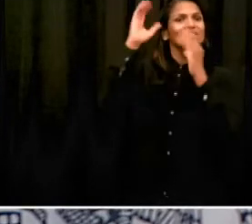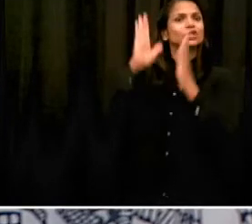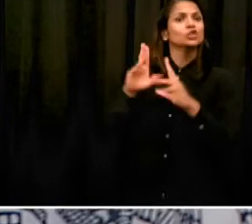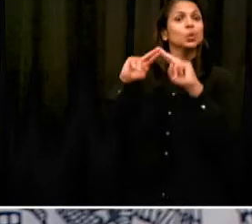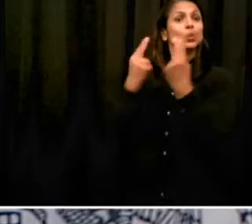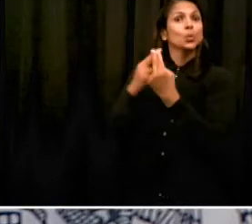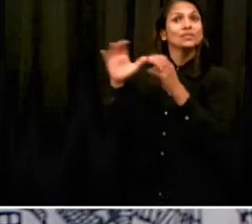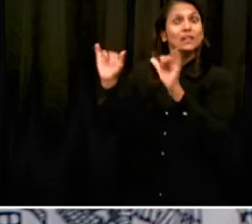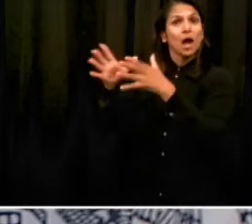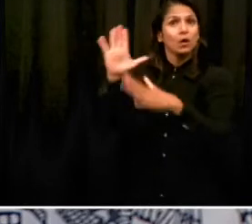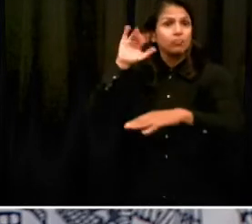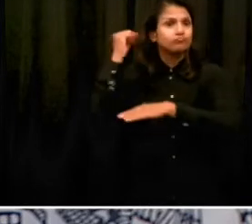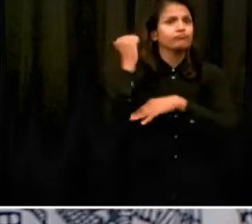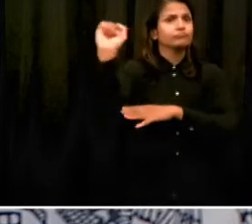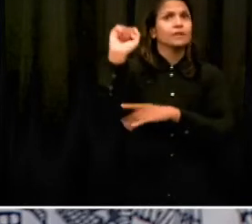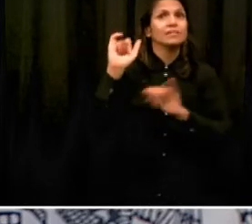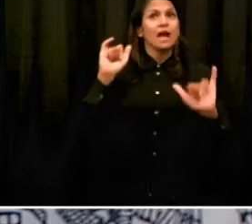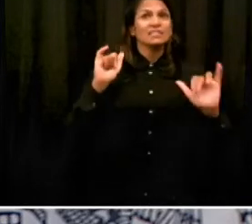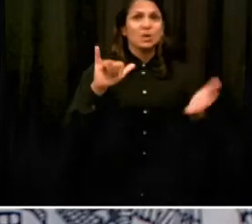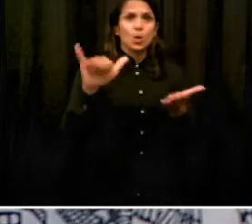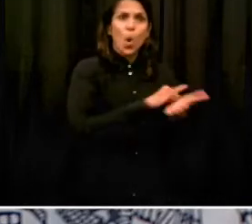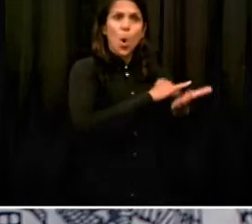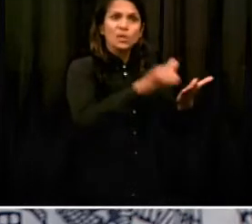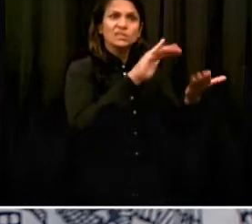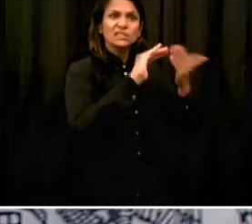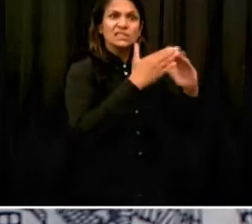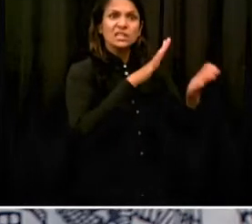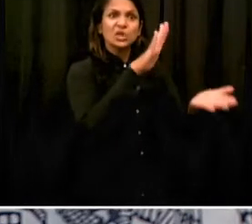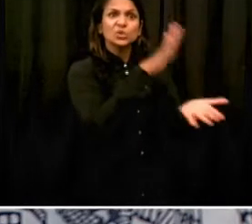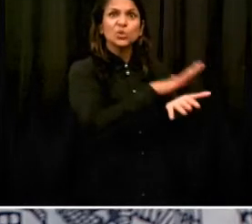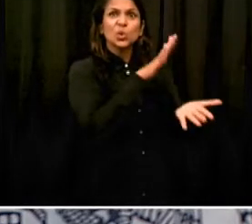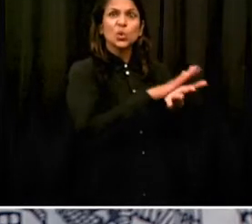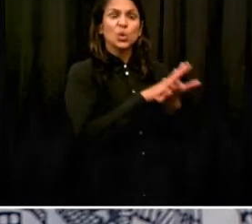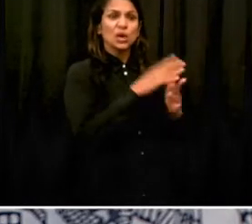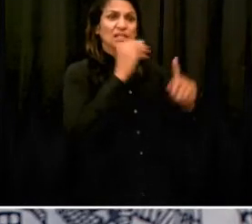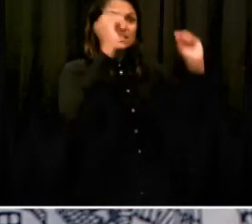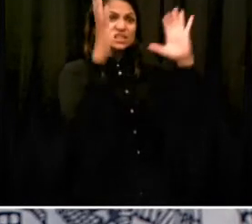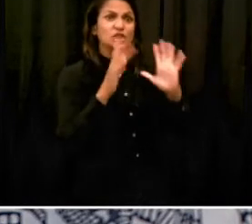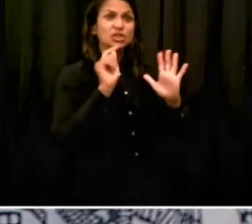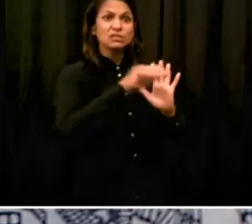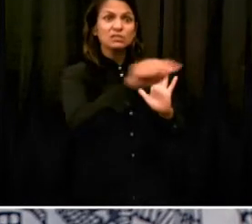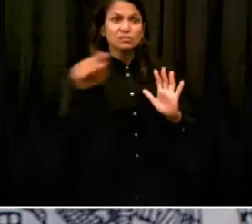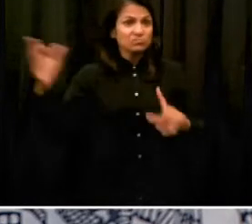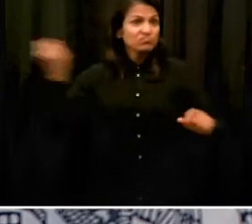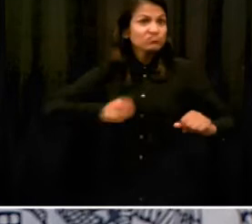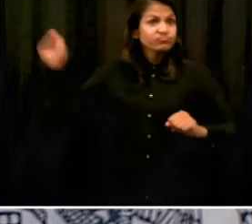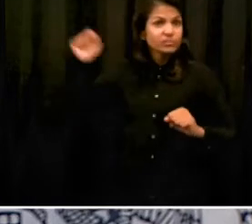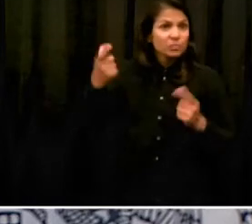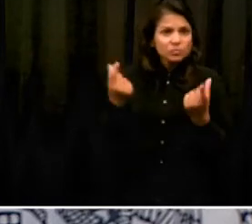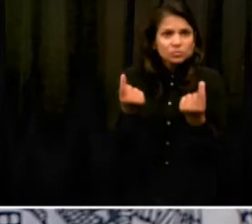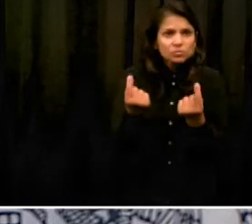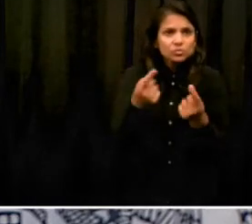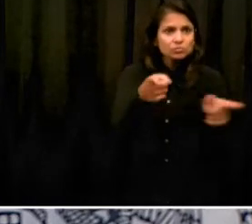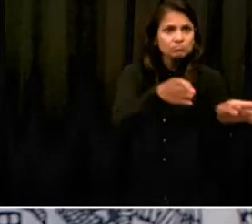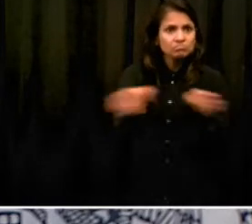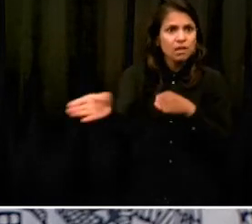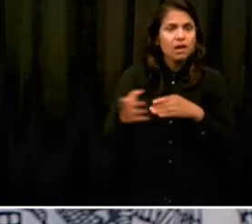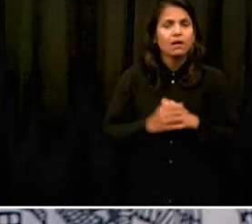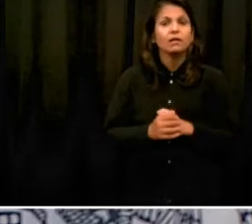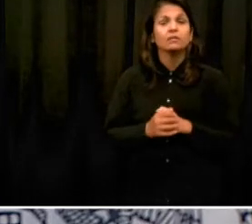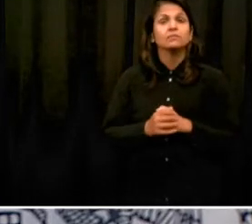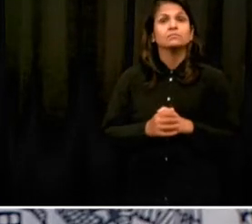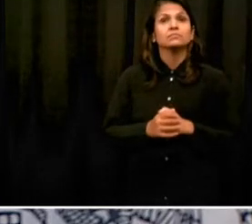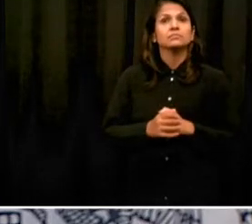spoken to this over the weekend. They made clear that a strike vote is not planned. I've spoken to Michael